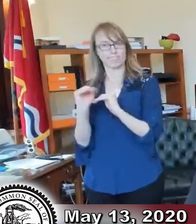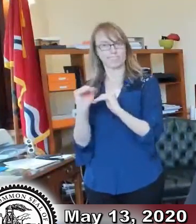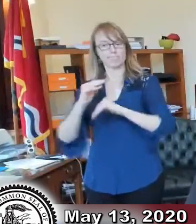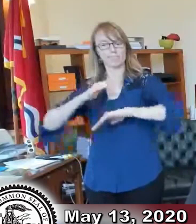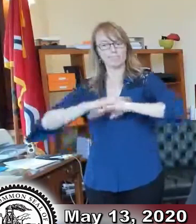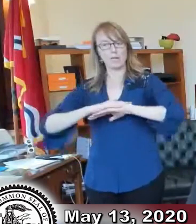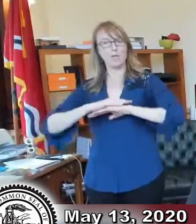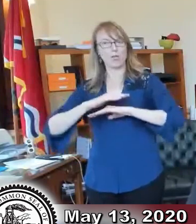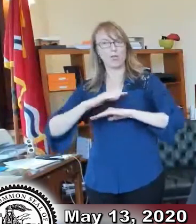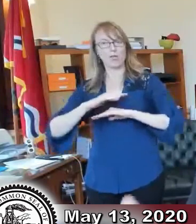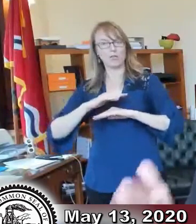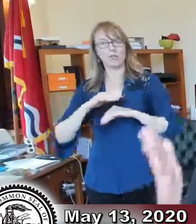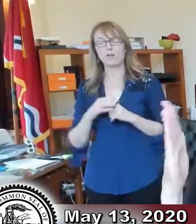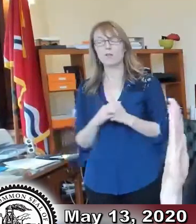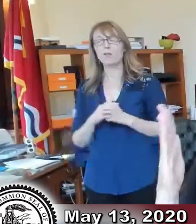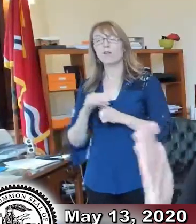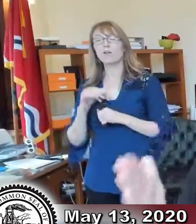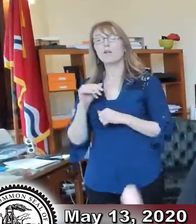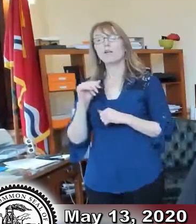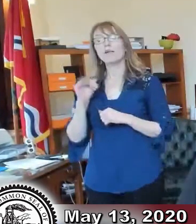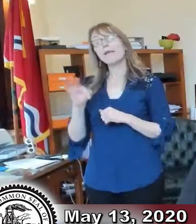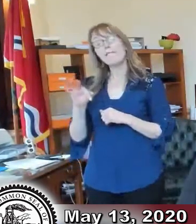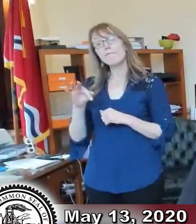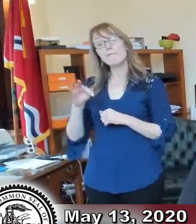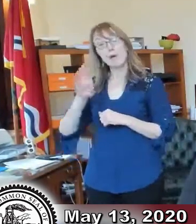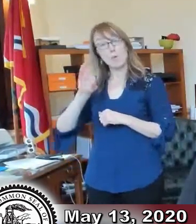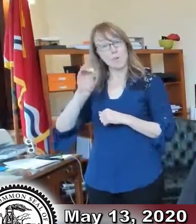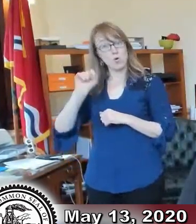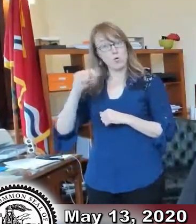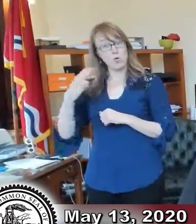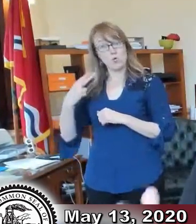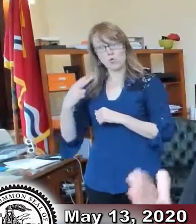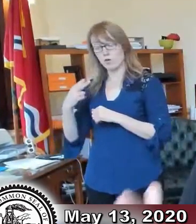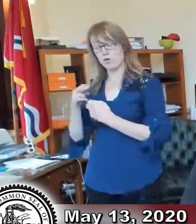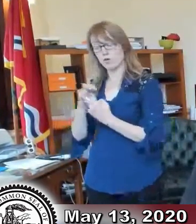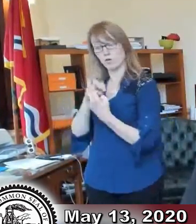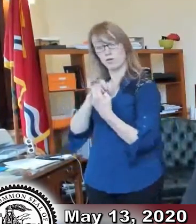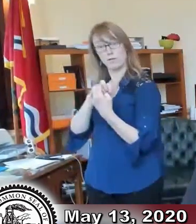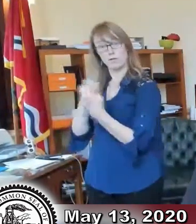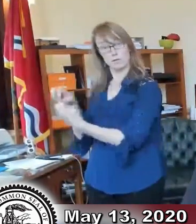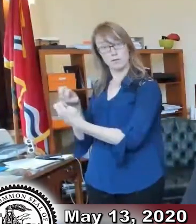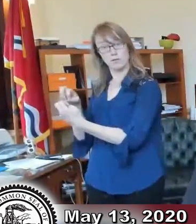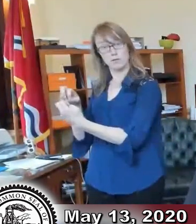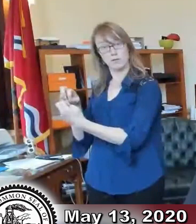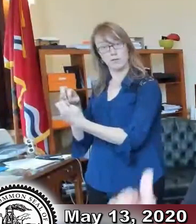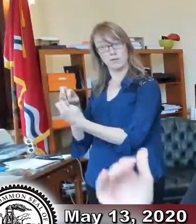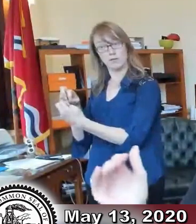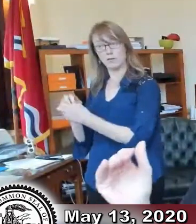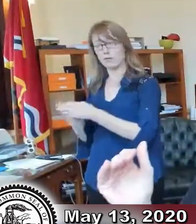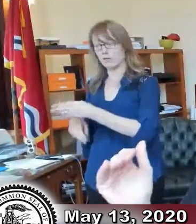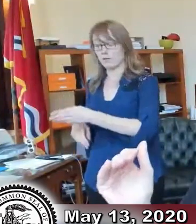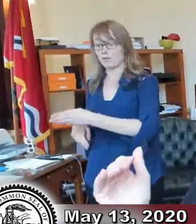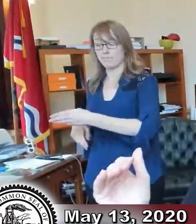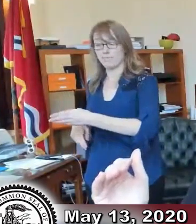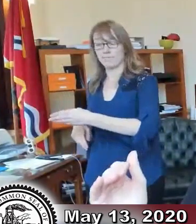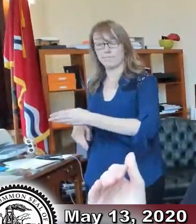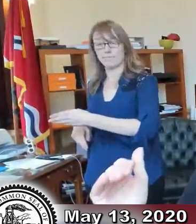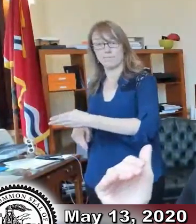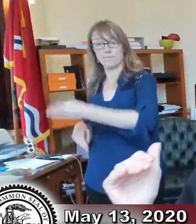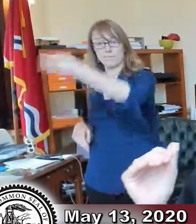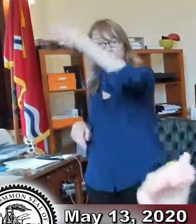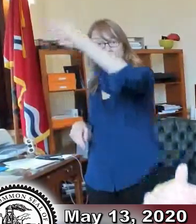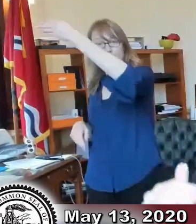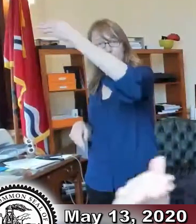for example, that there's a plexiglass or other solid material up at least 5 feet